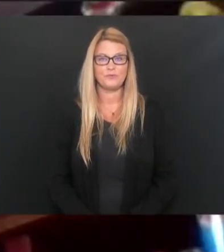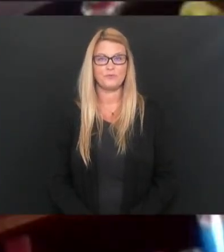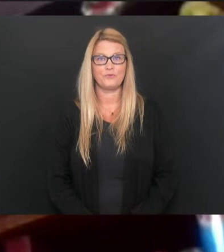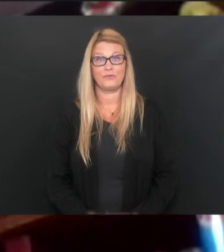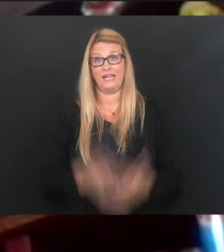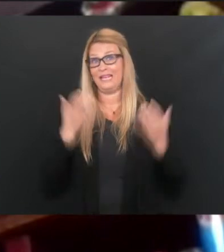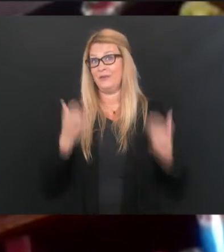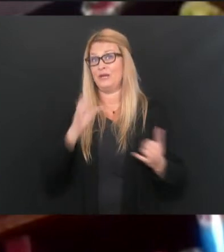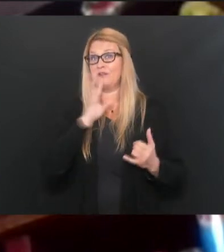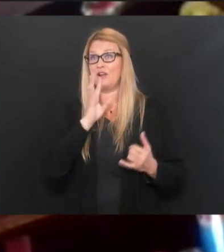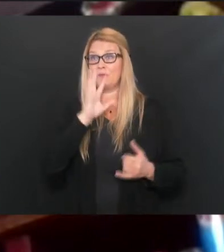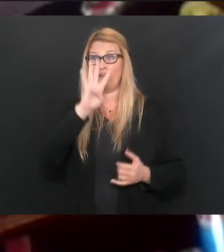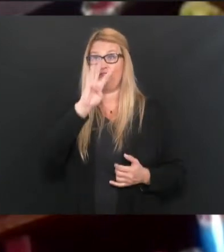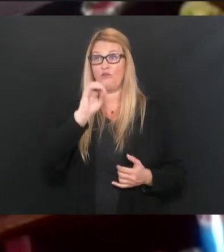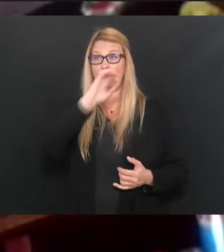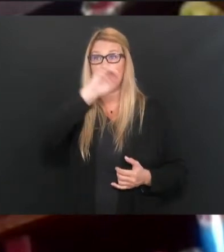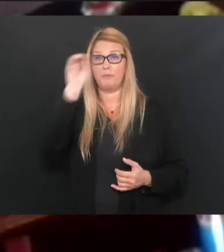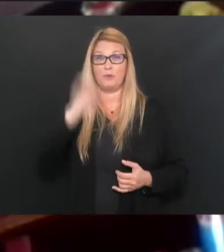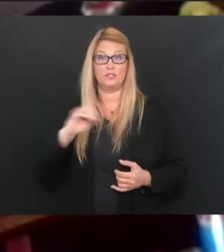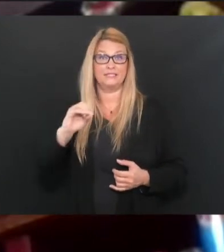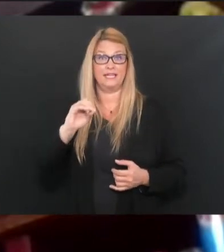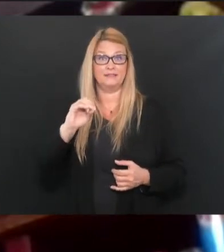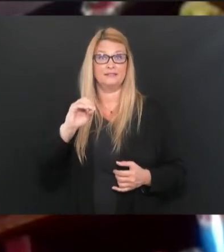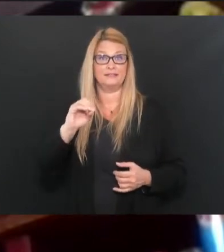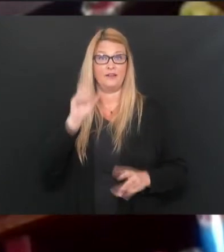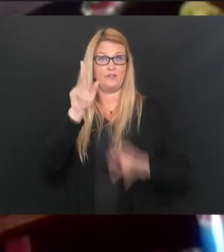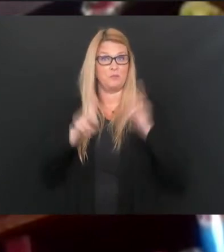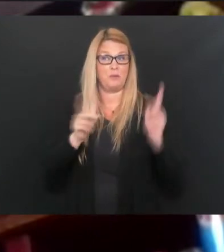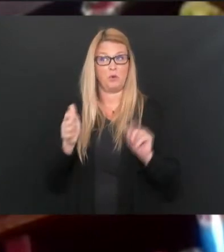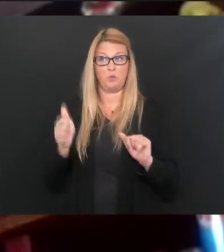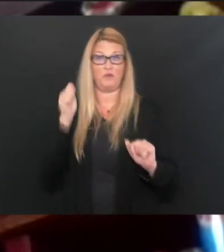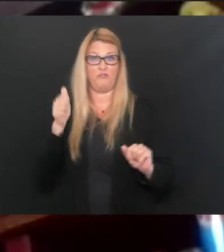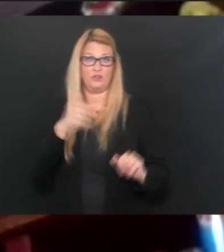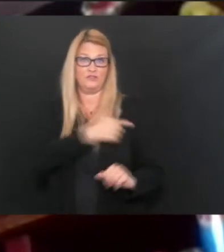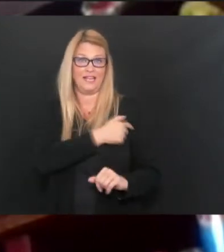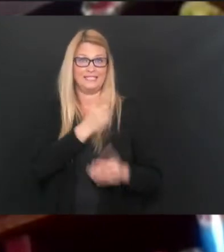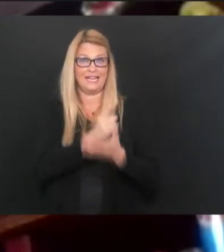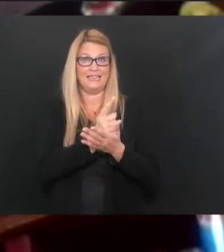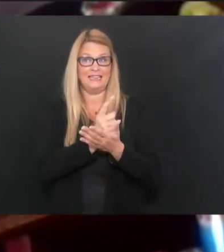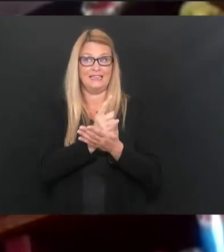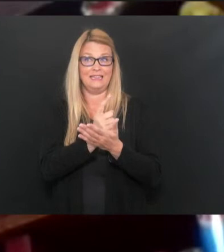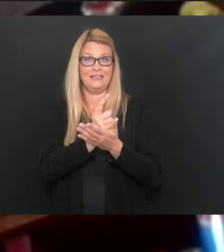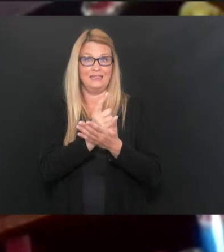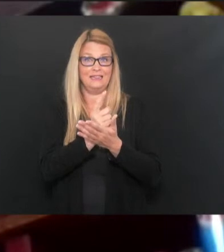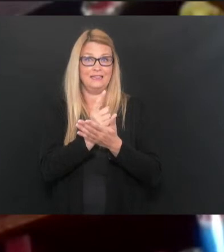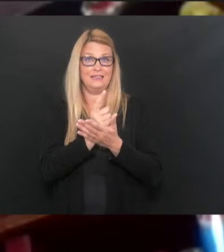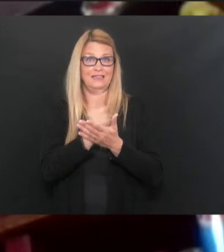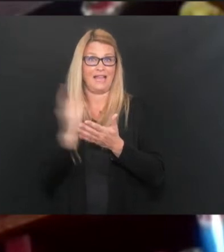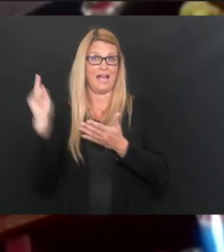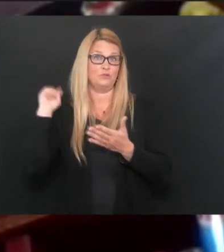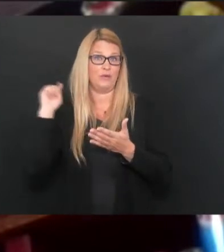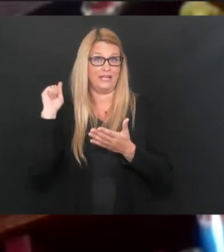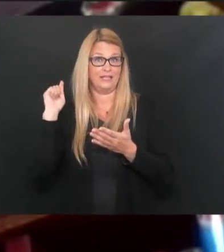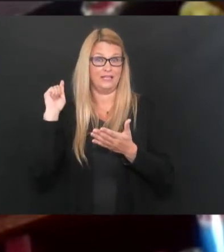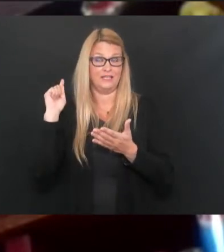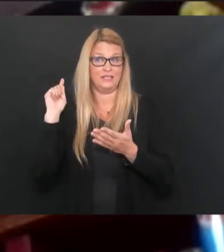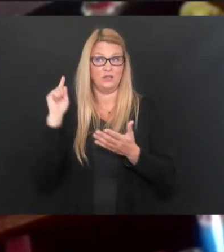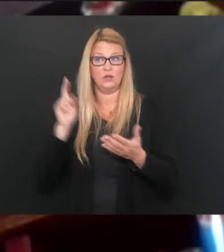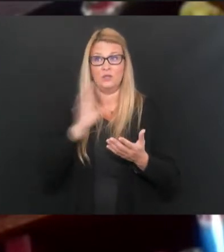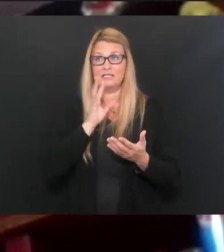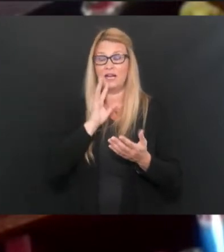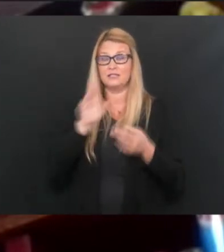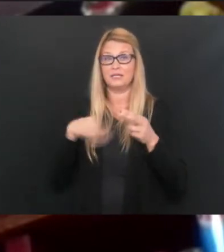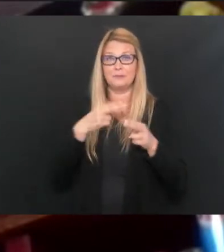40% of the potential holdouts vaccinated. Last week, we use the number 70% a lot in a